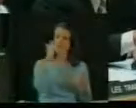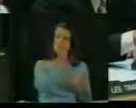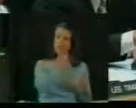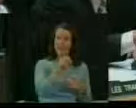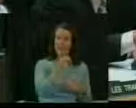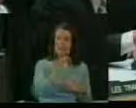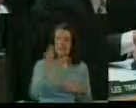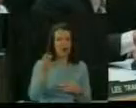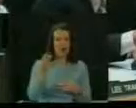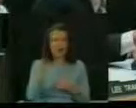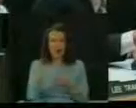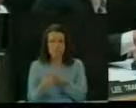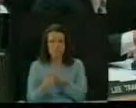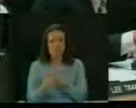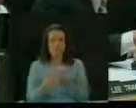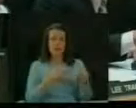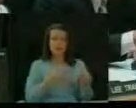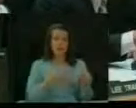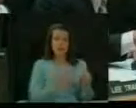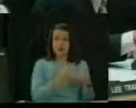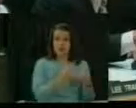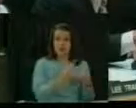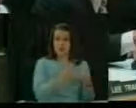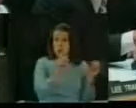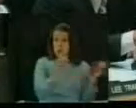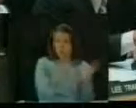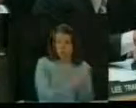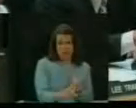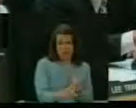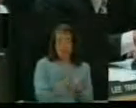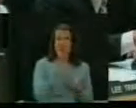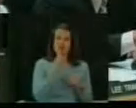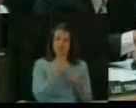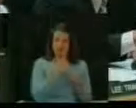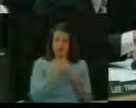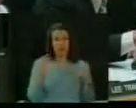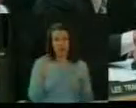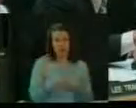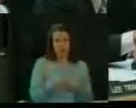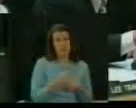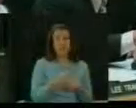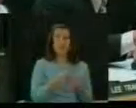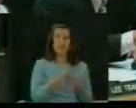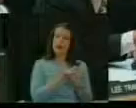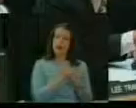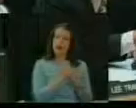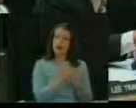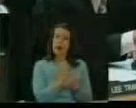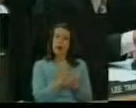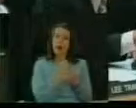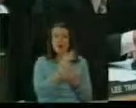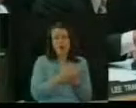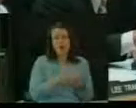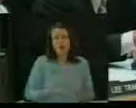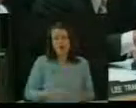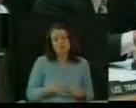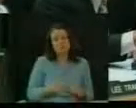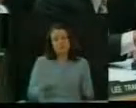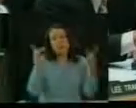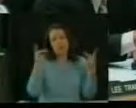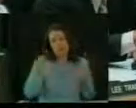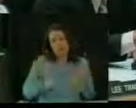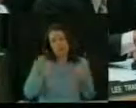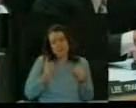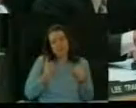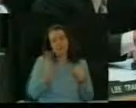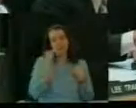on this with no pay, and they're taking some abuse, and that's okay, because that's part of it when you get into public life. So I would just encourage